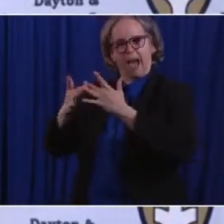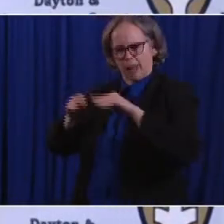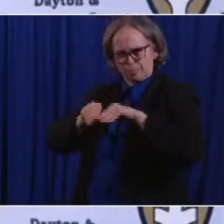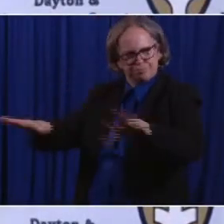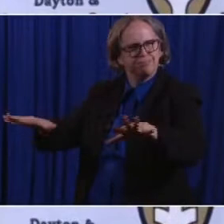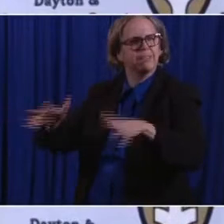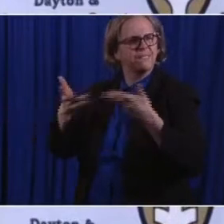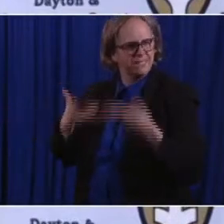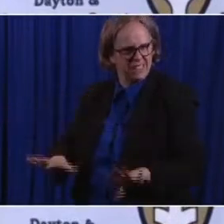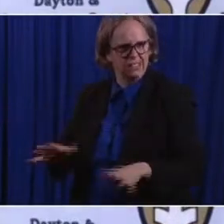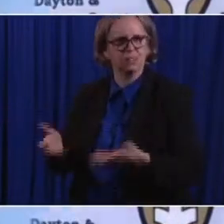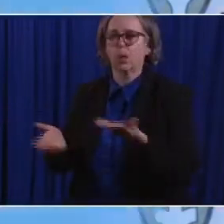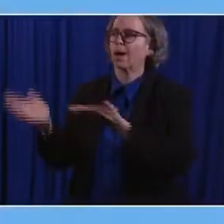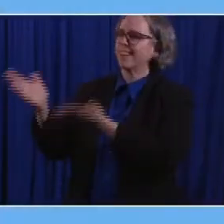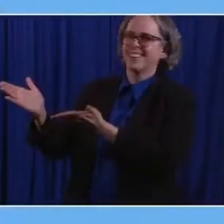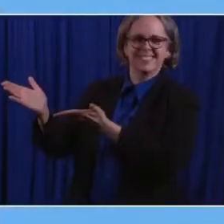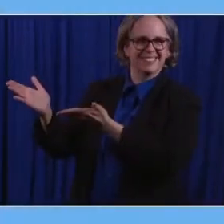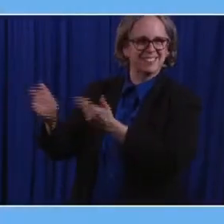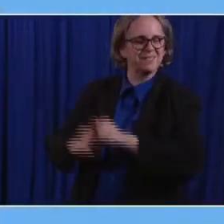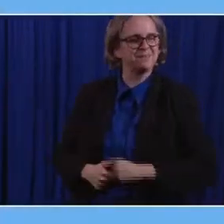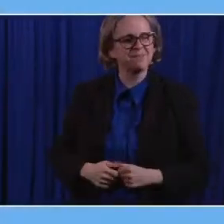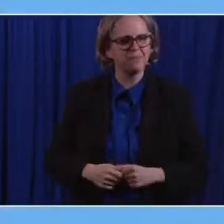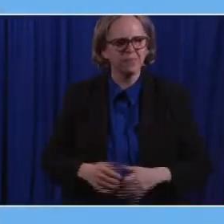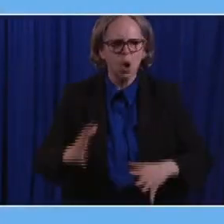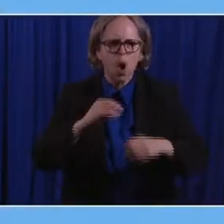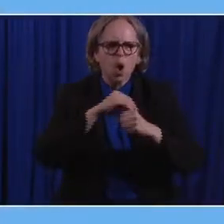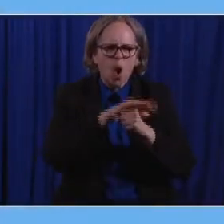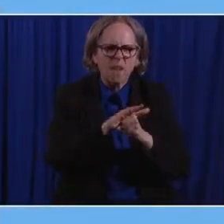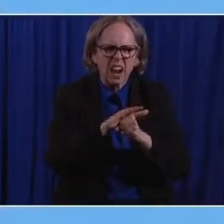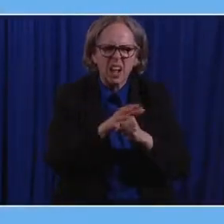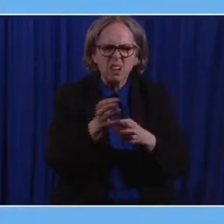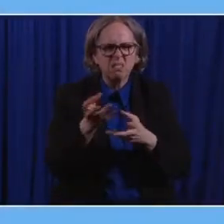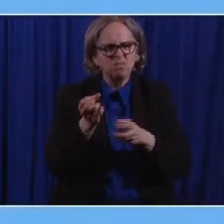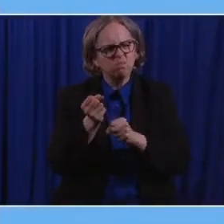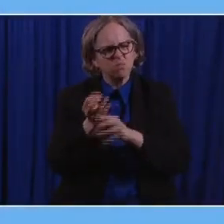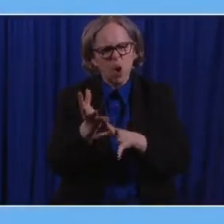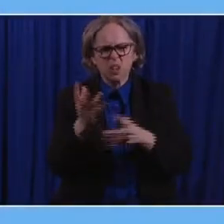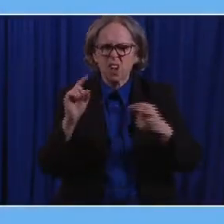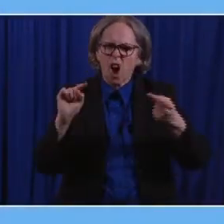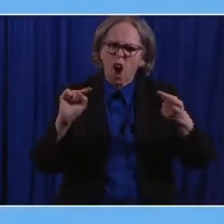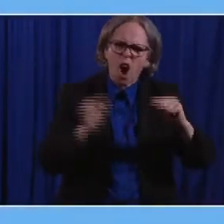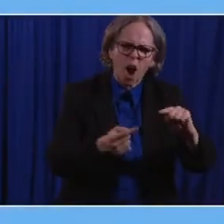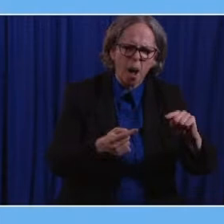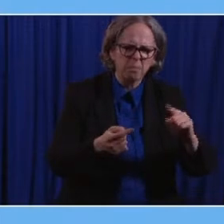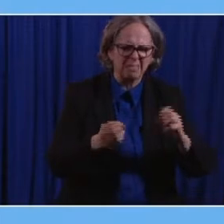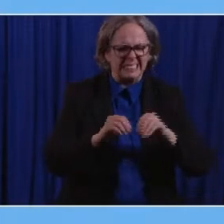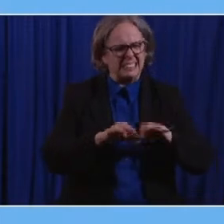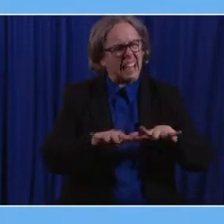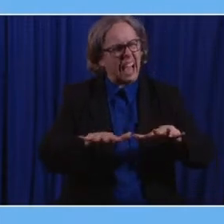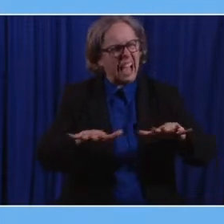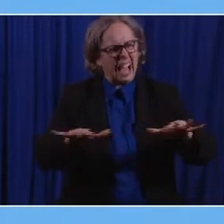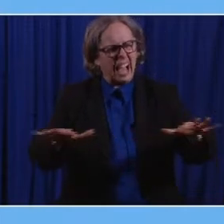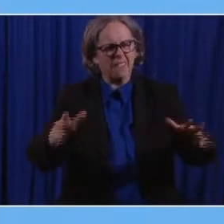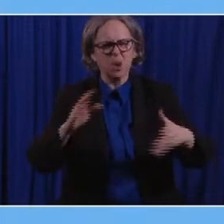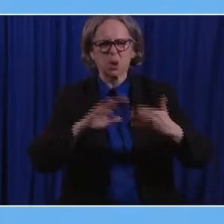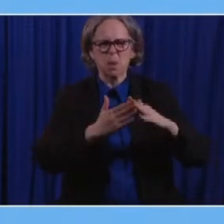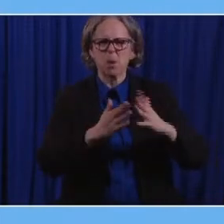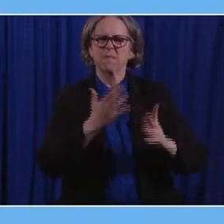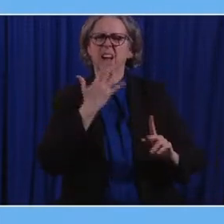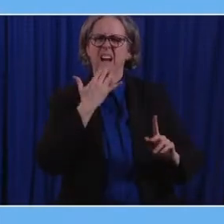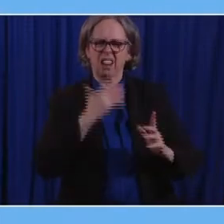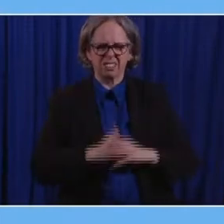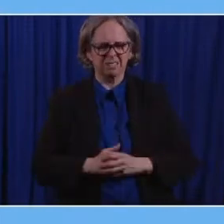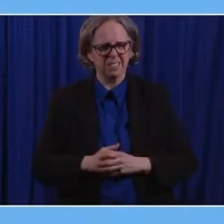look. COVID-19 causes more harm to communities of color. More hospitalizations, more